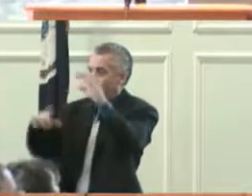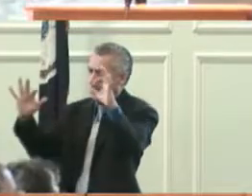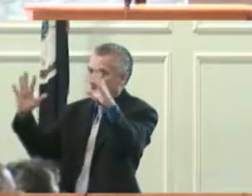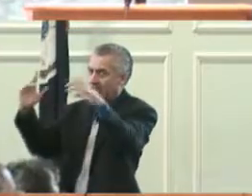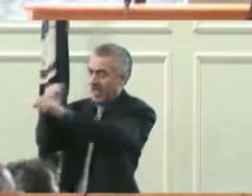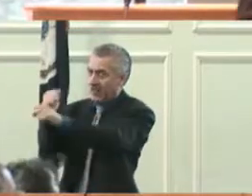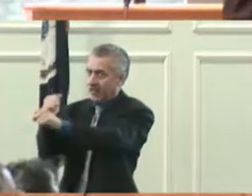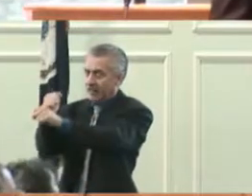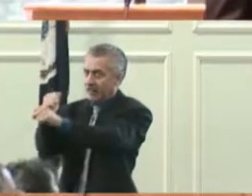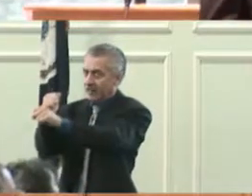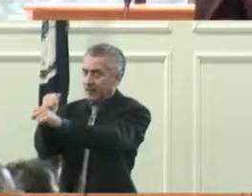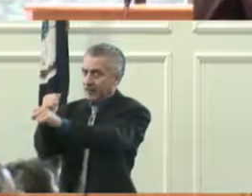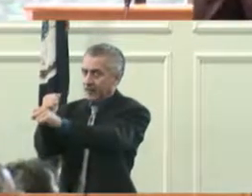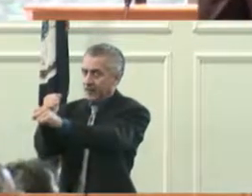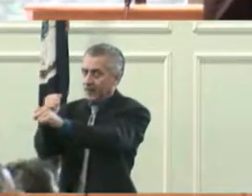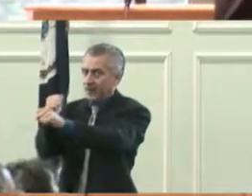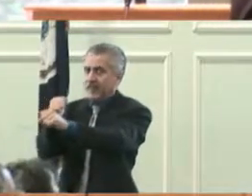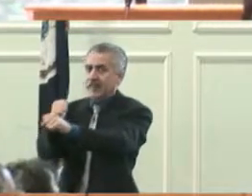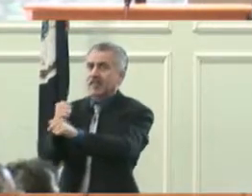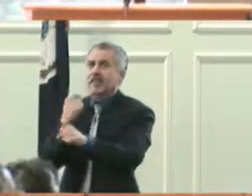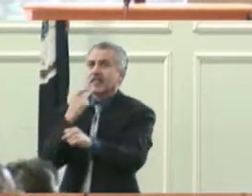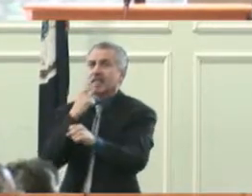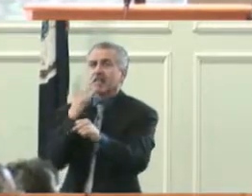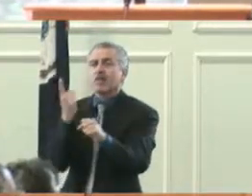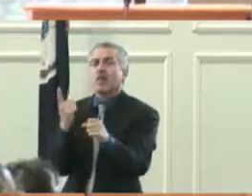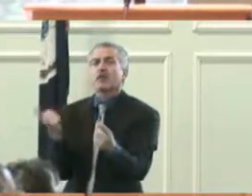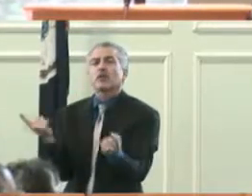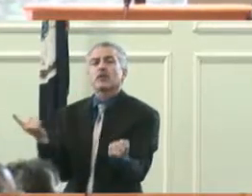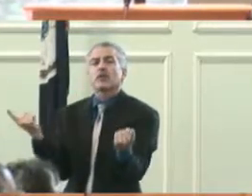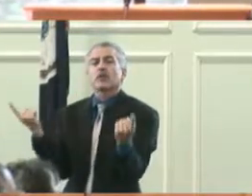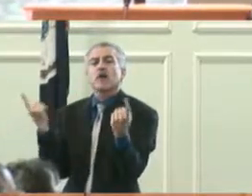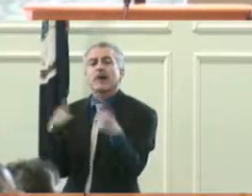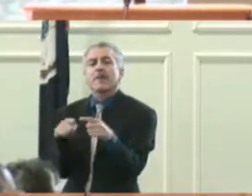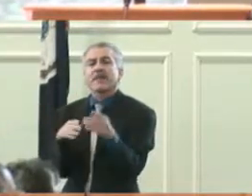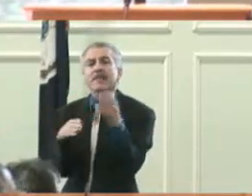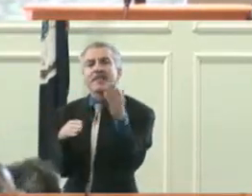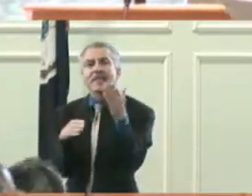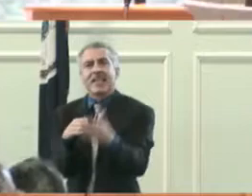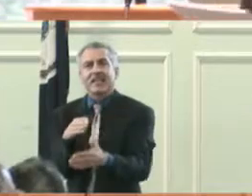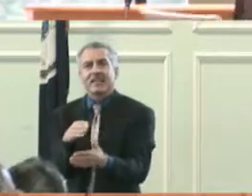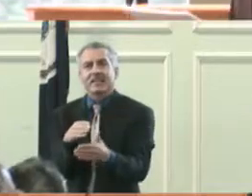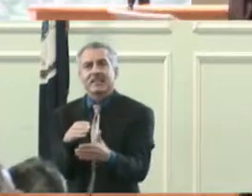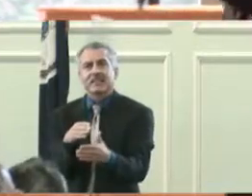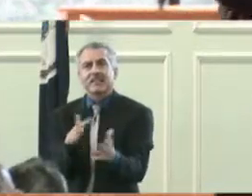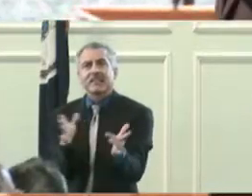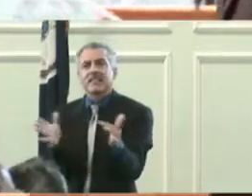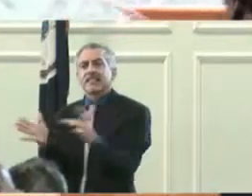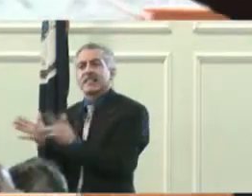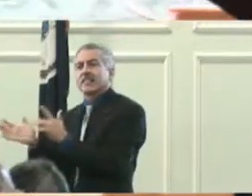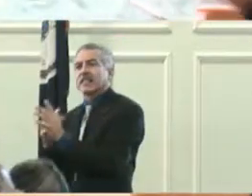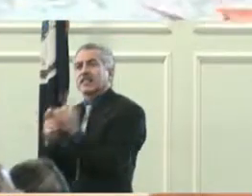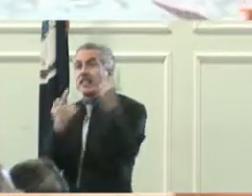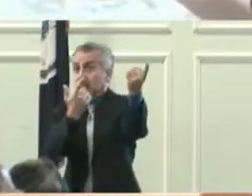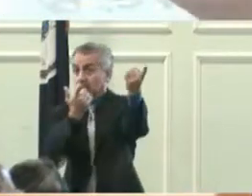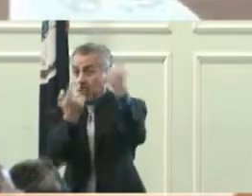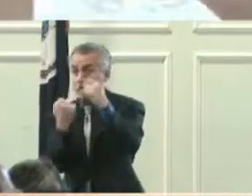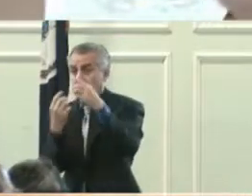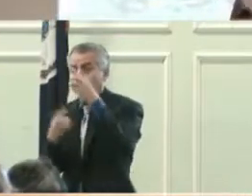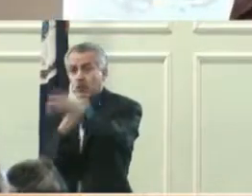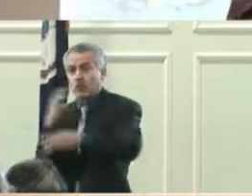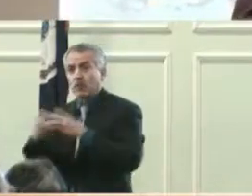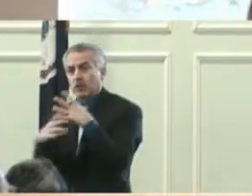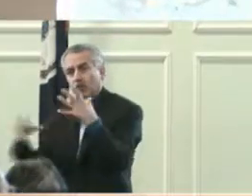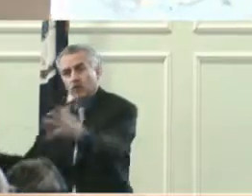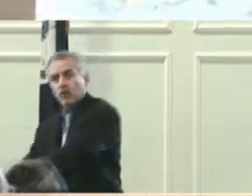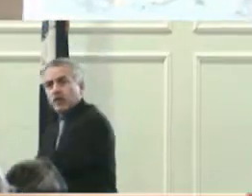In other words, it tells us what is going to happen in the end. It tells us that Jesus Christ is coming to this world to rescue